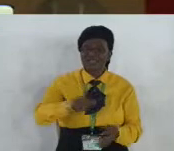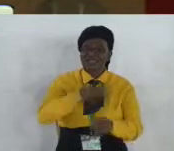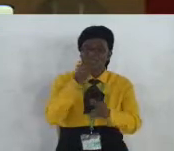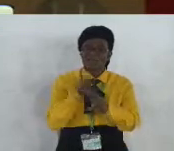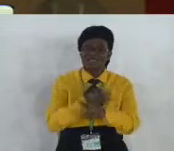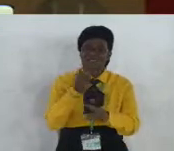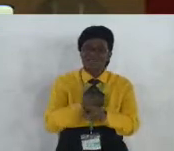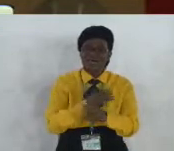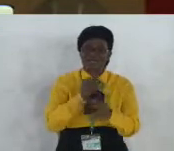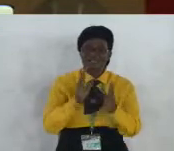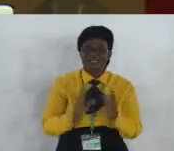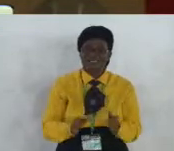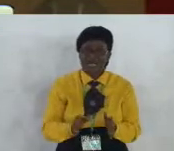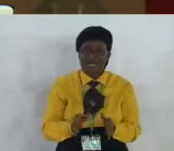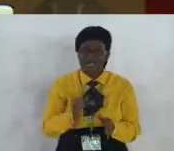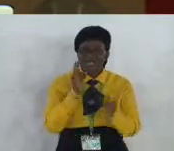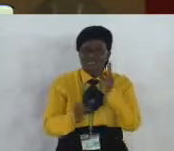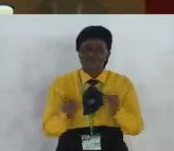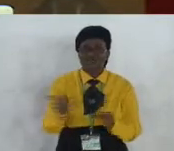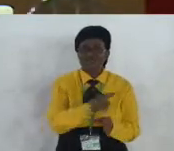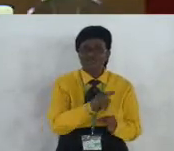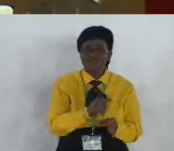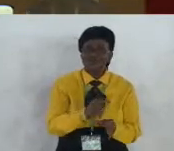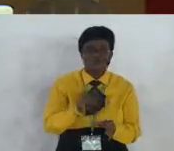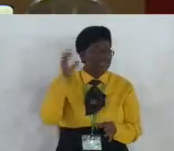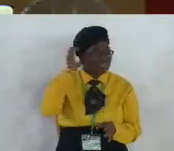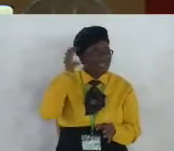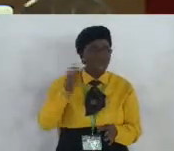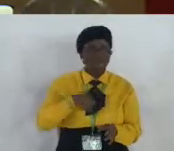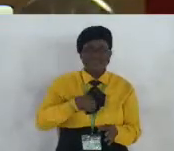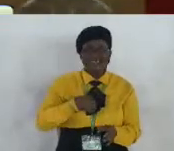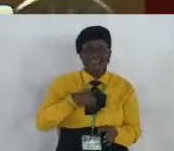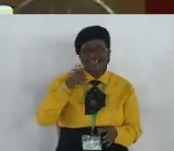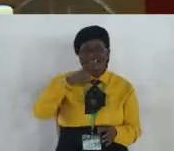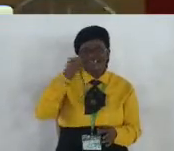So if you hear me say equation one, equation two,